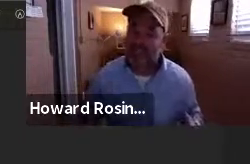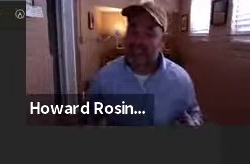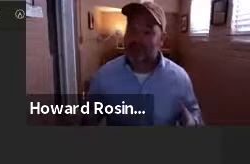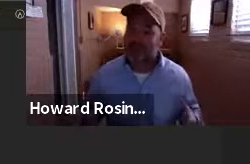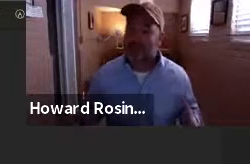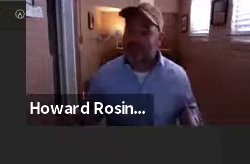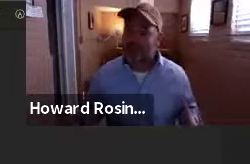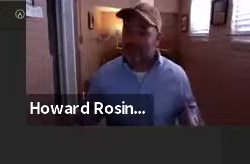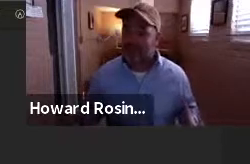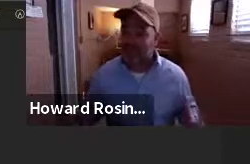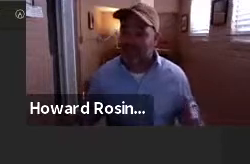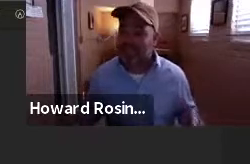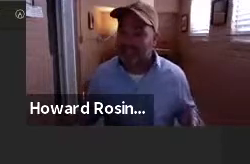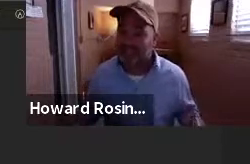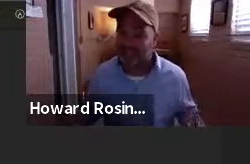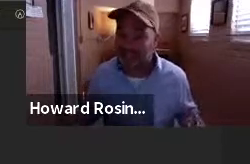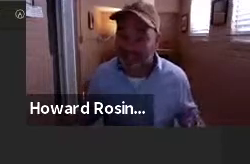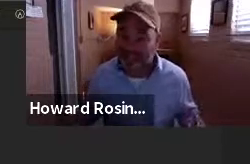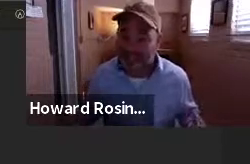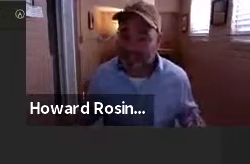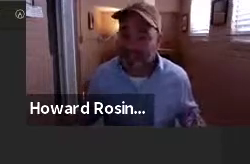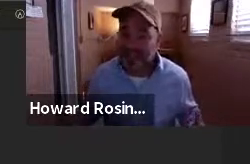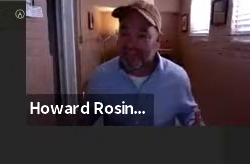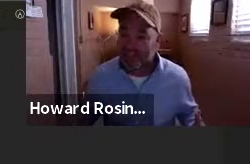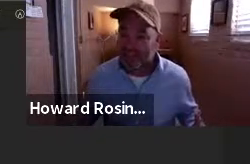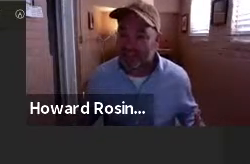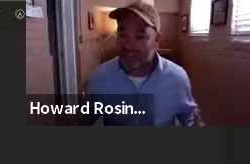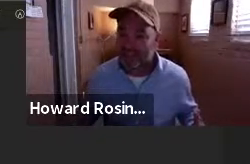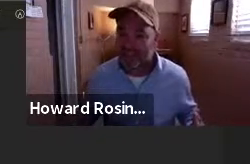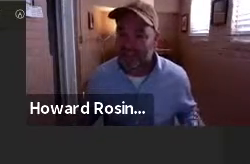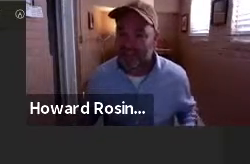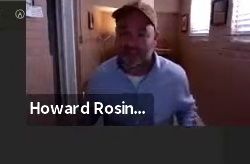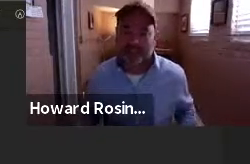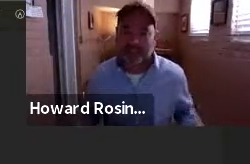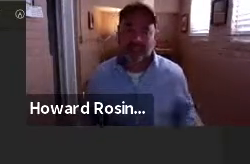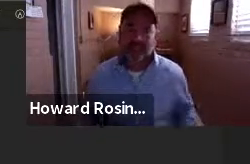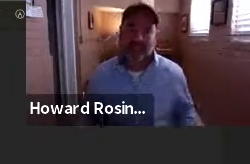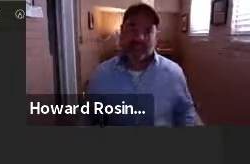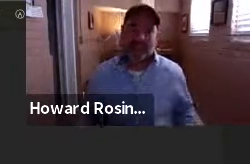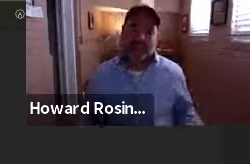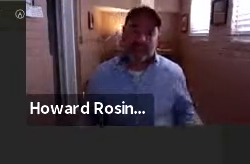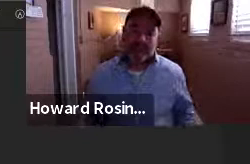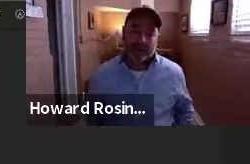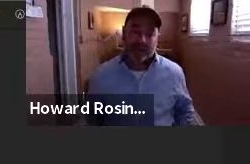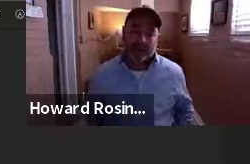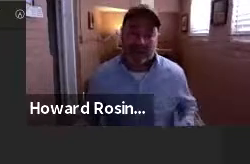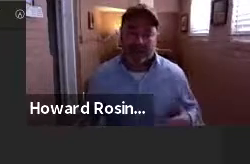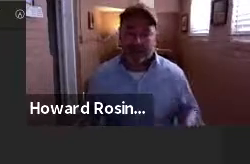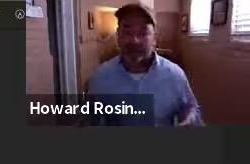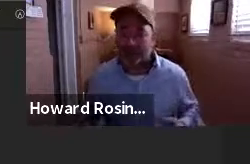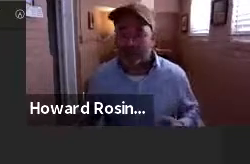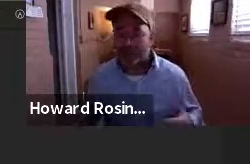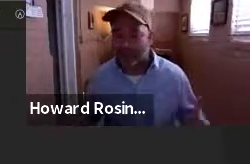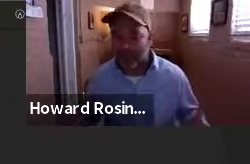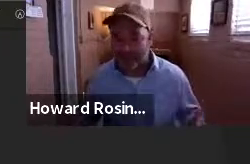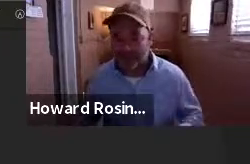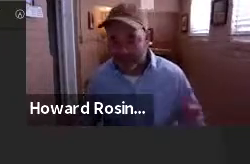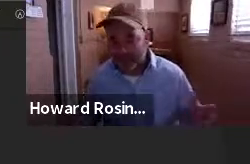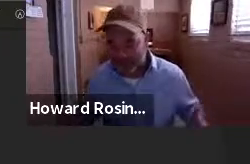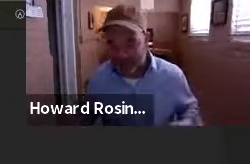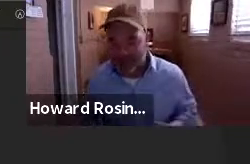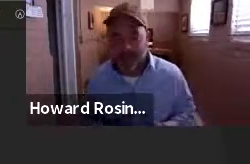doesn't necessarily reflect what's actually happening in communities, as Saria pointed out. So I can show you another